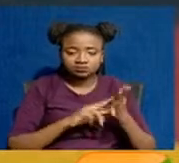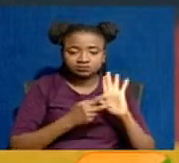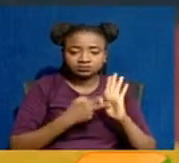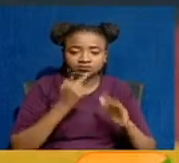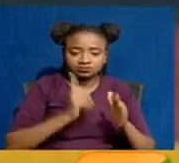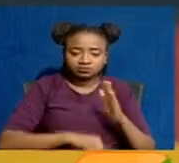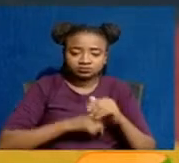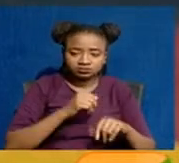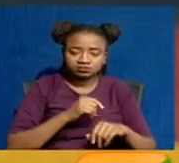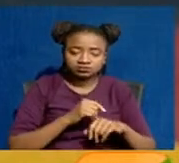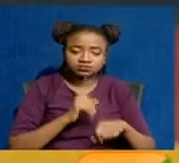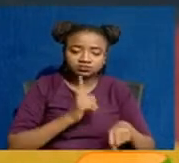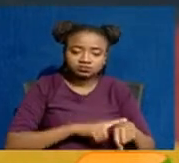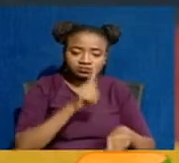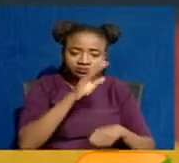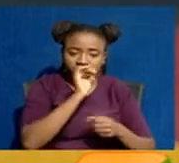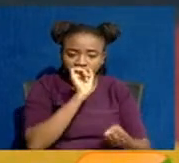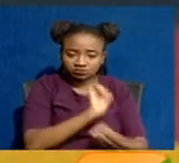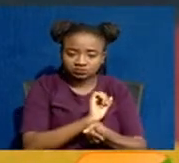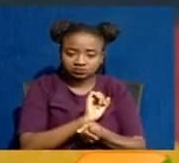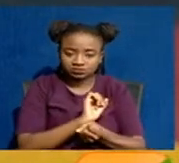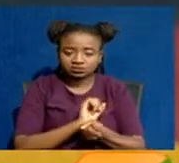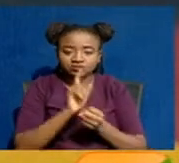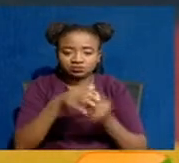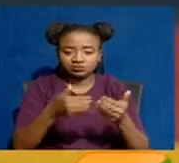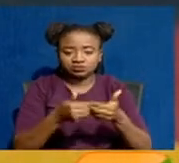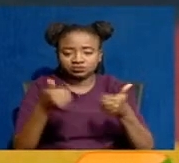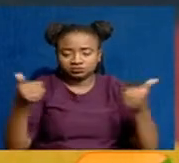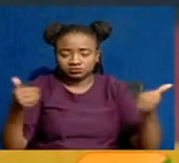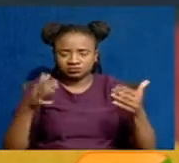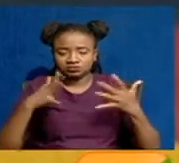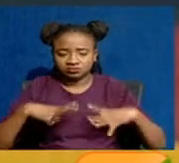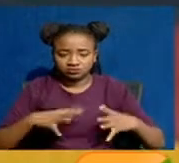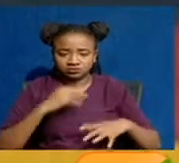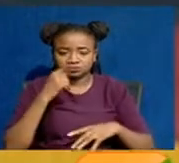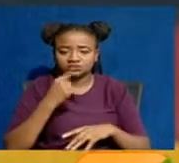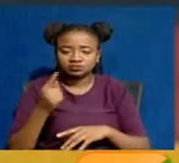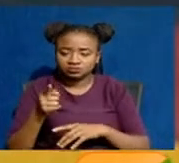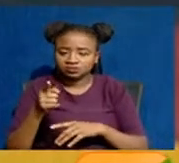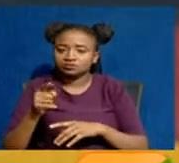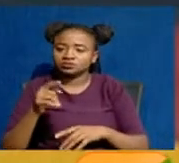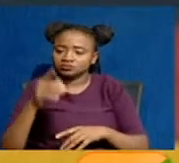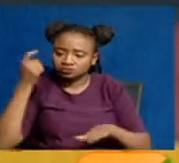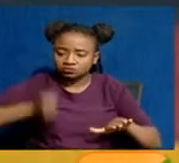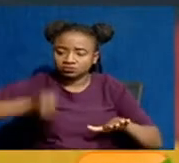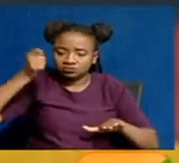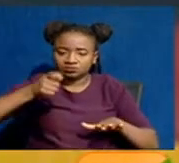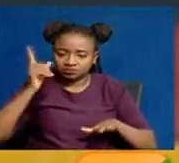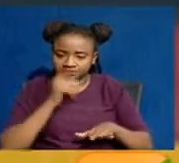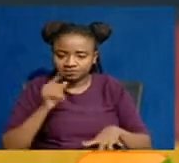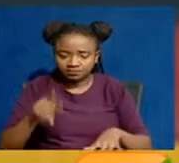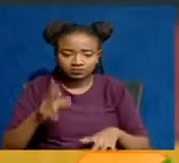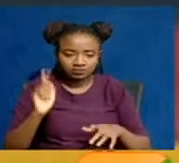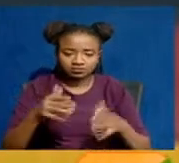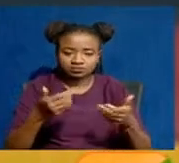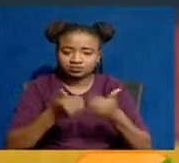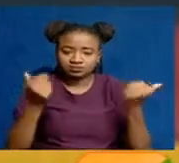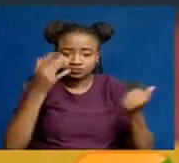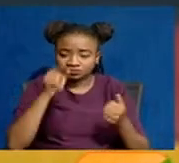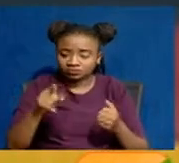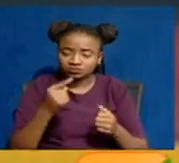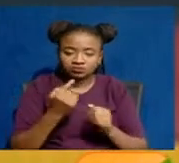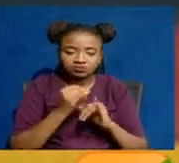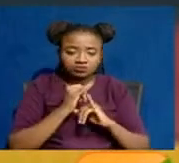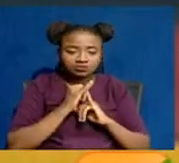been detained, you are supposed to be separated from persons who are already serving a sentence. You should not be detained with persons who are serving a sentence because you're innocent until